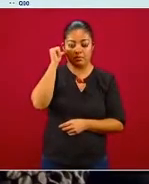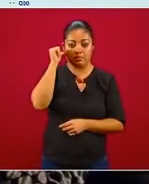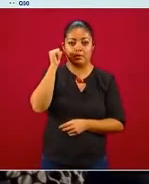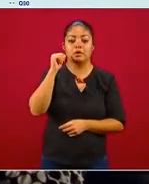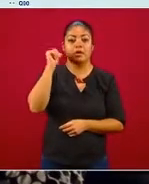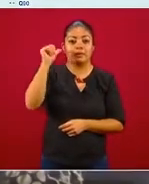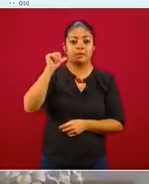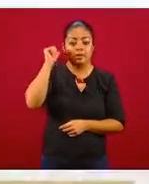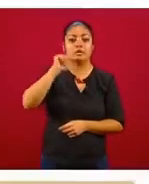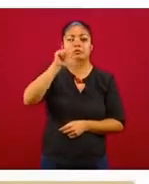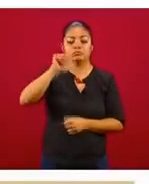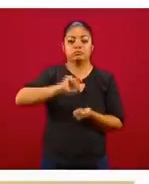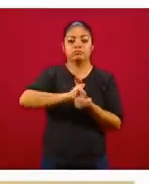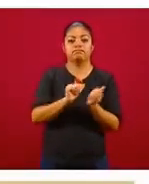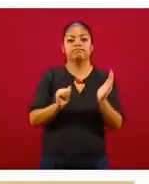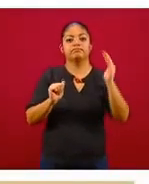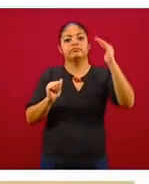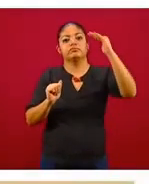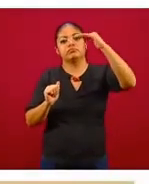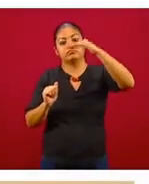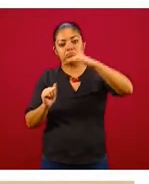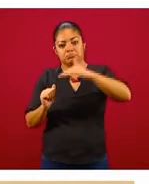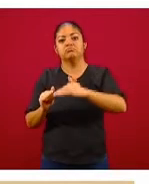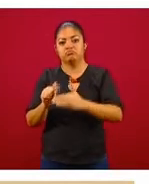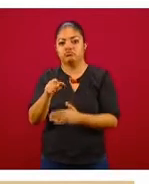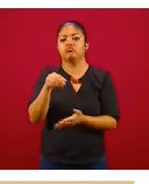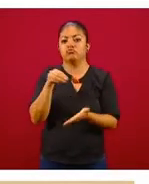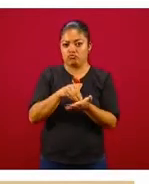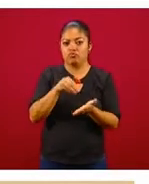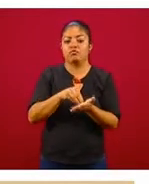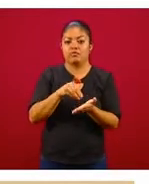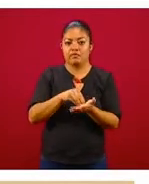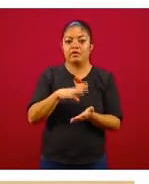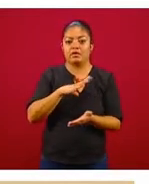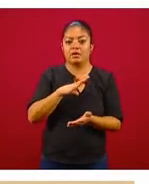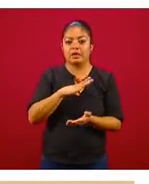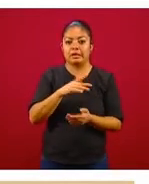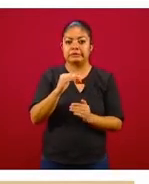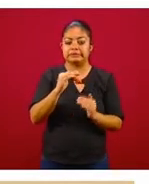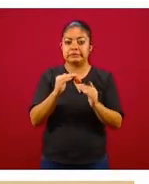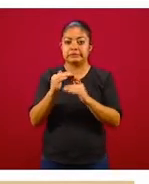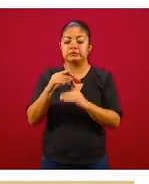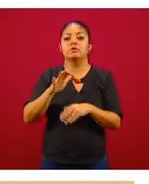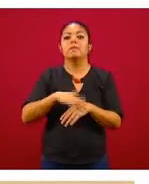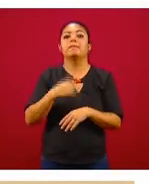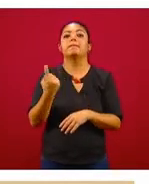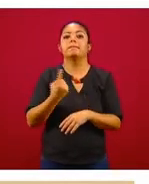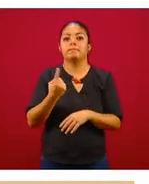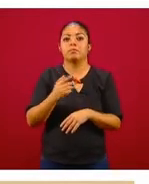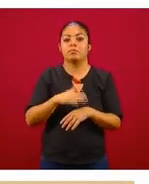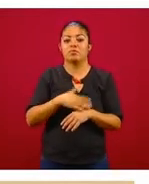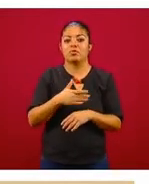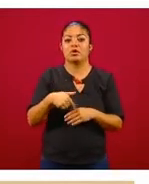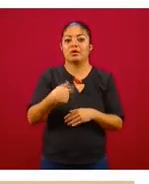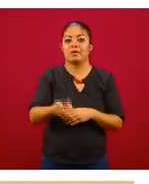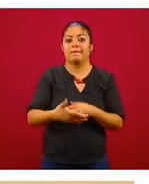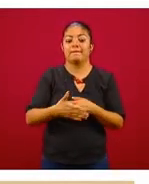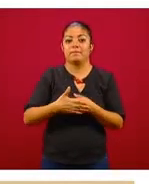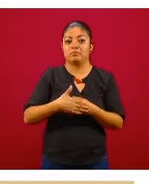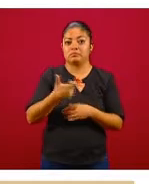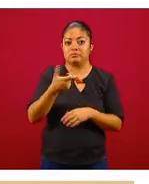Now, for the region of Tijuana, we had the projection and we had the